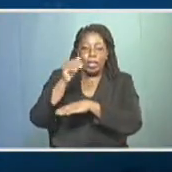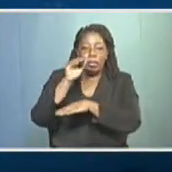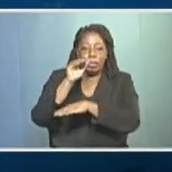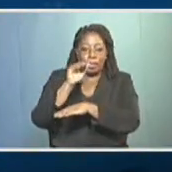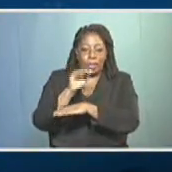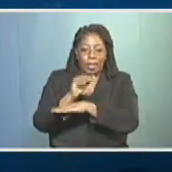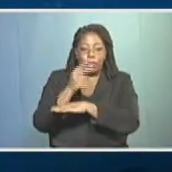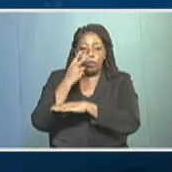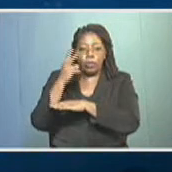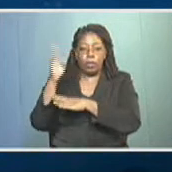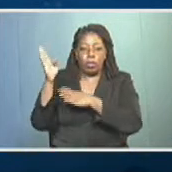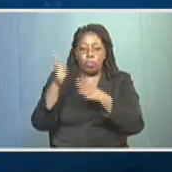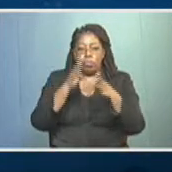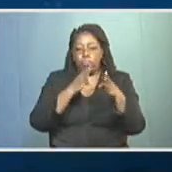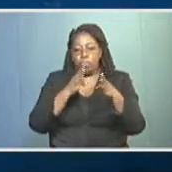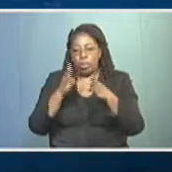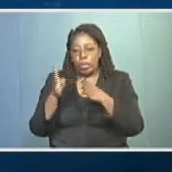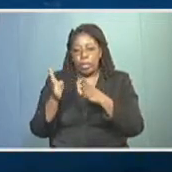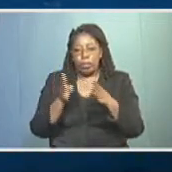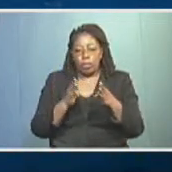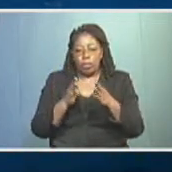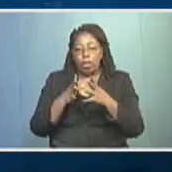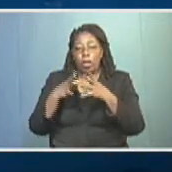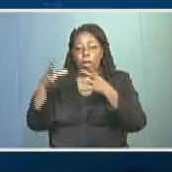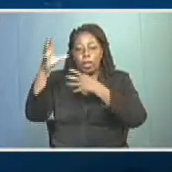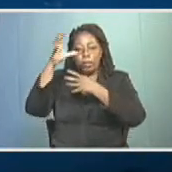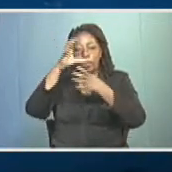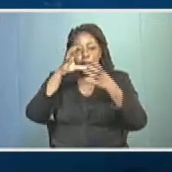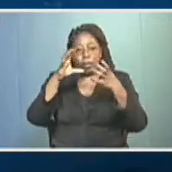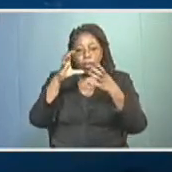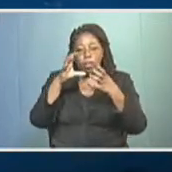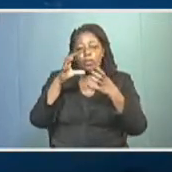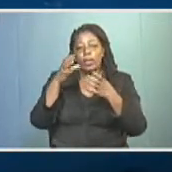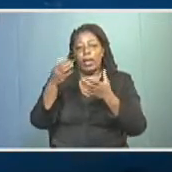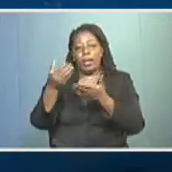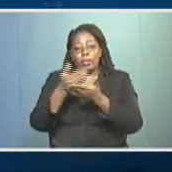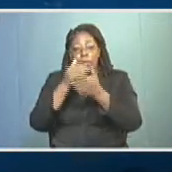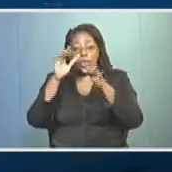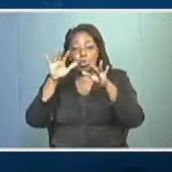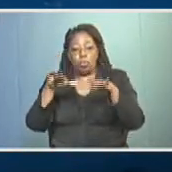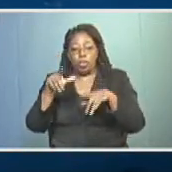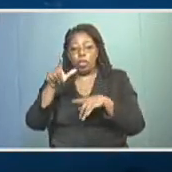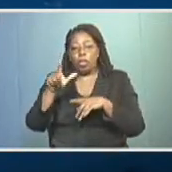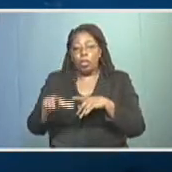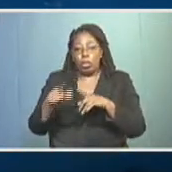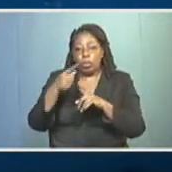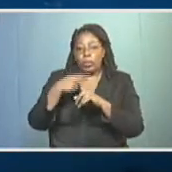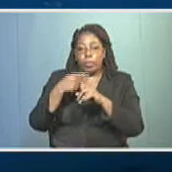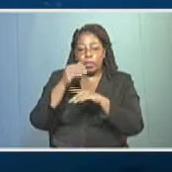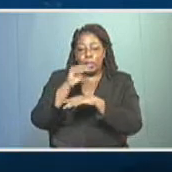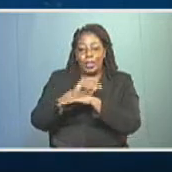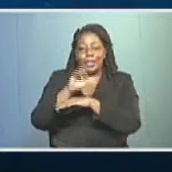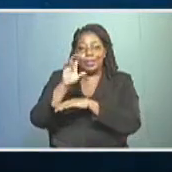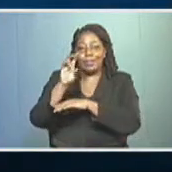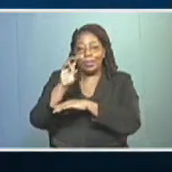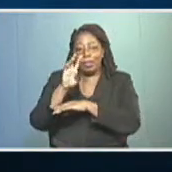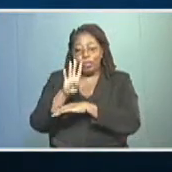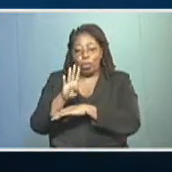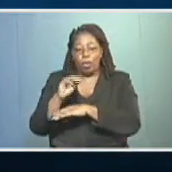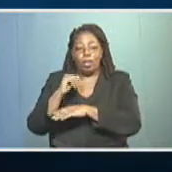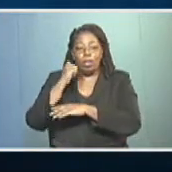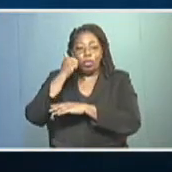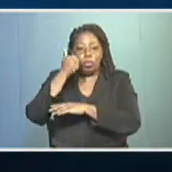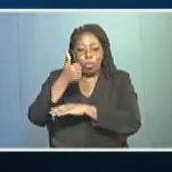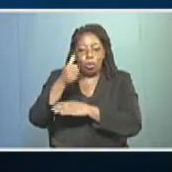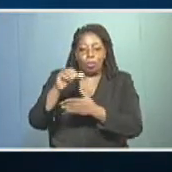looks like this: breezy with considerable cloudiness and occasional rain. Your low temperature tonight is going to get down to 74 degrees. Tomorrow, we're looking